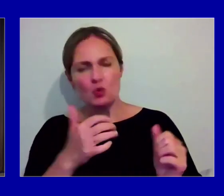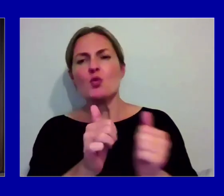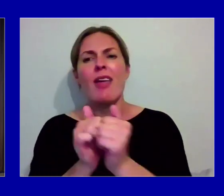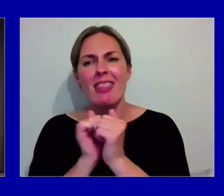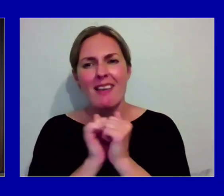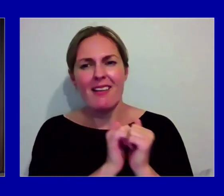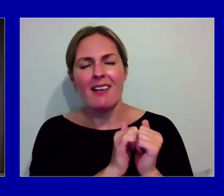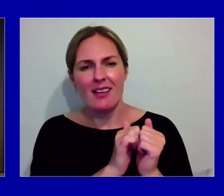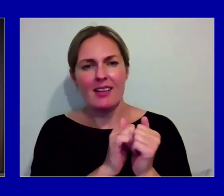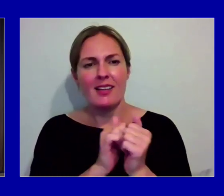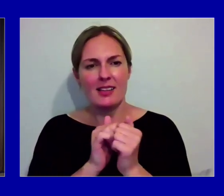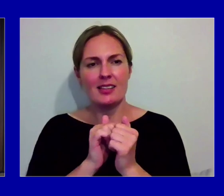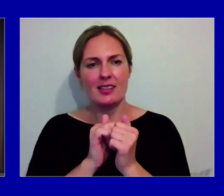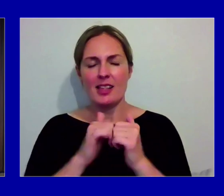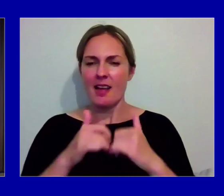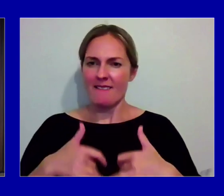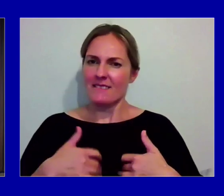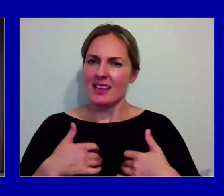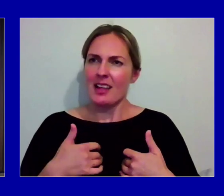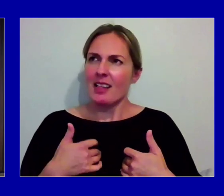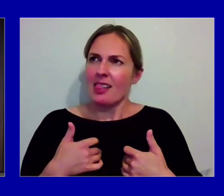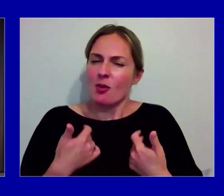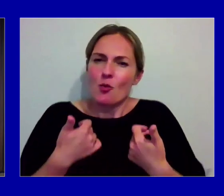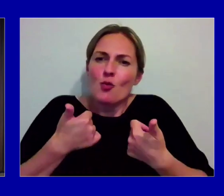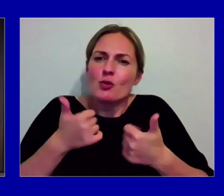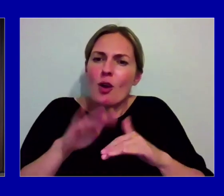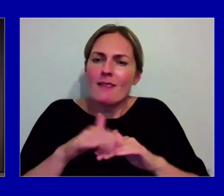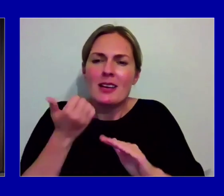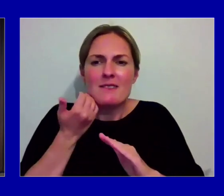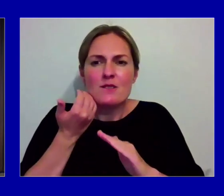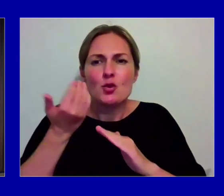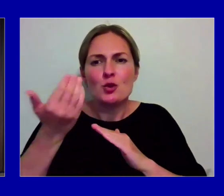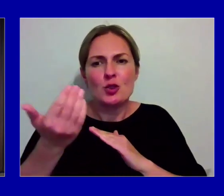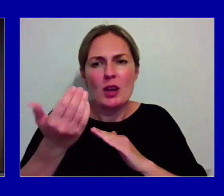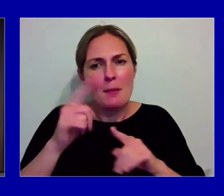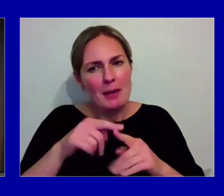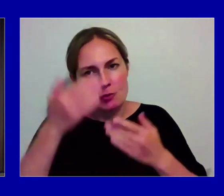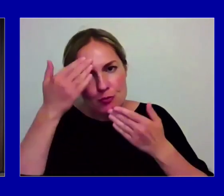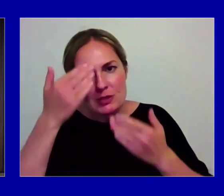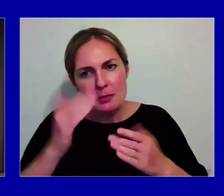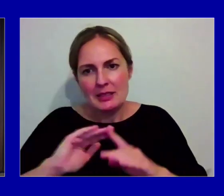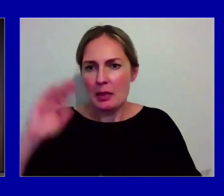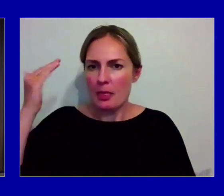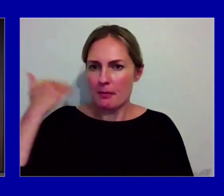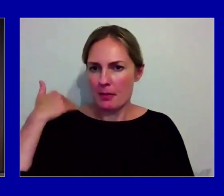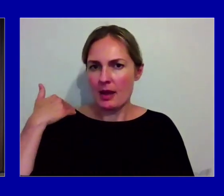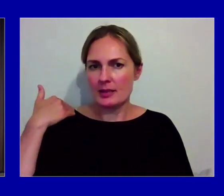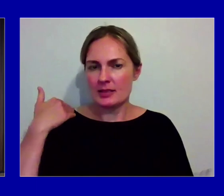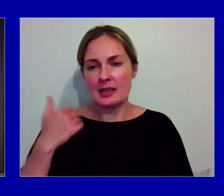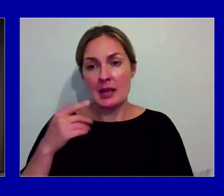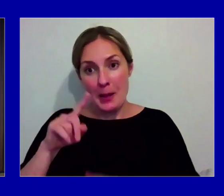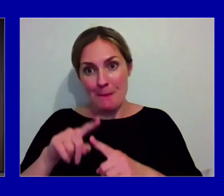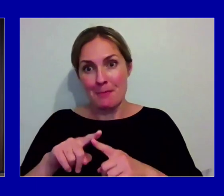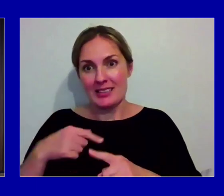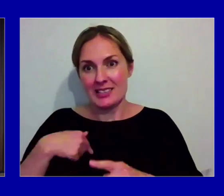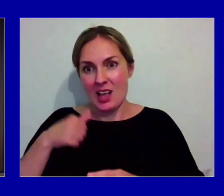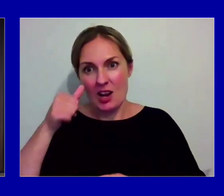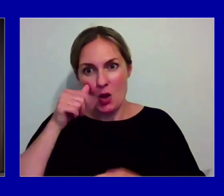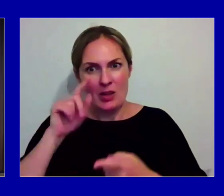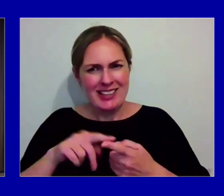that sort of hope for, for the future and respecting the past and all of the things that we still have to learn, which I'm really excited by,